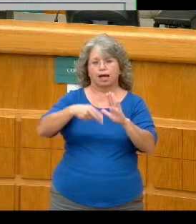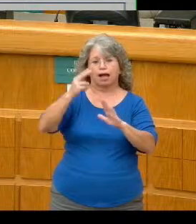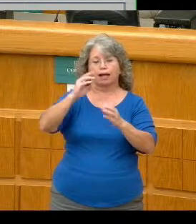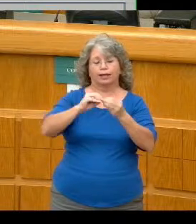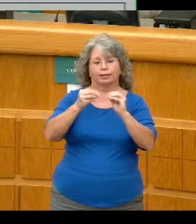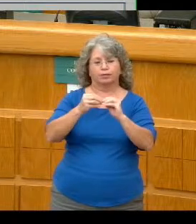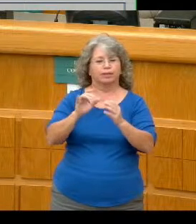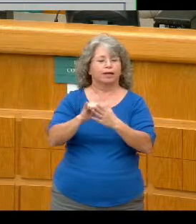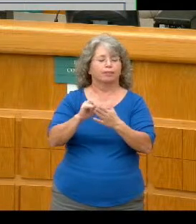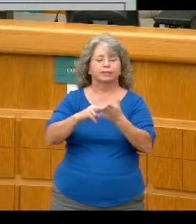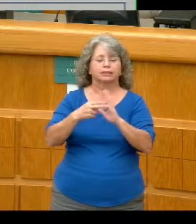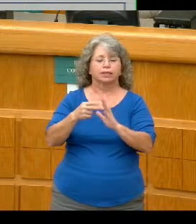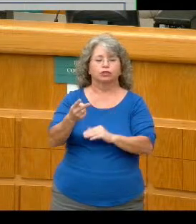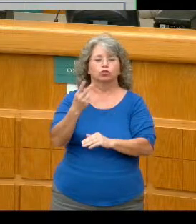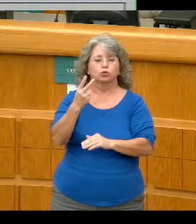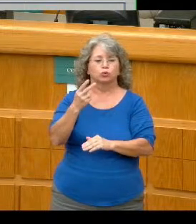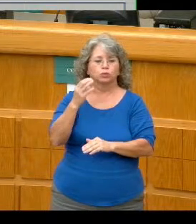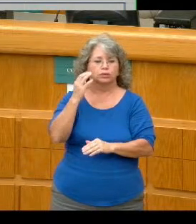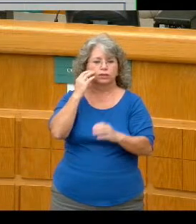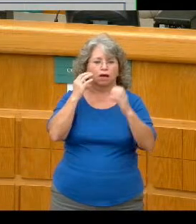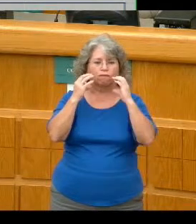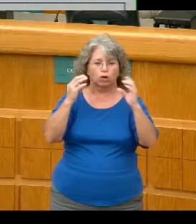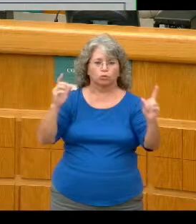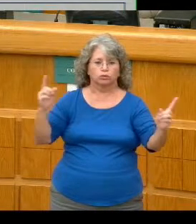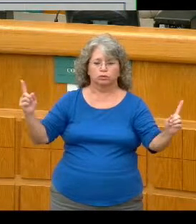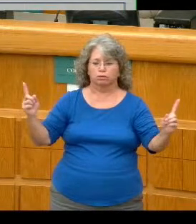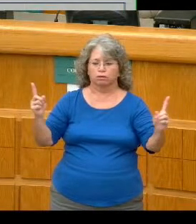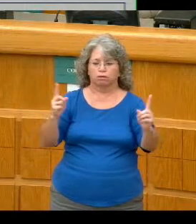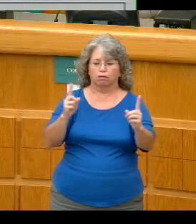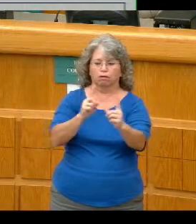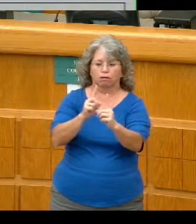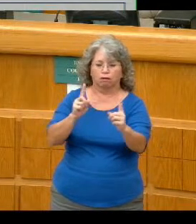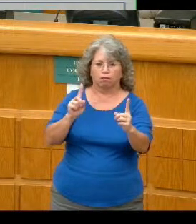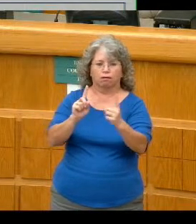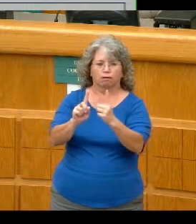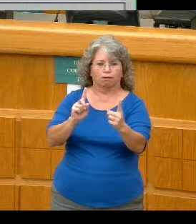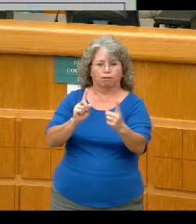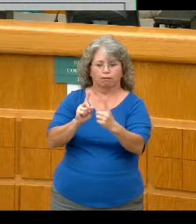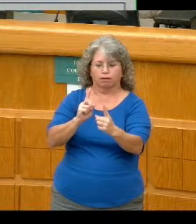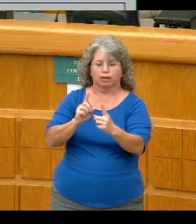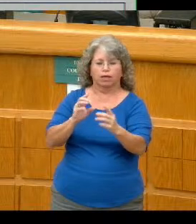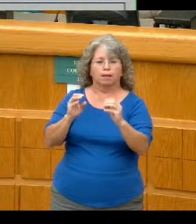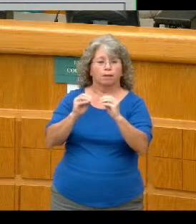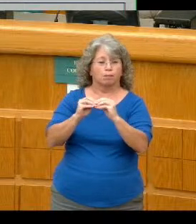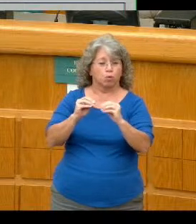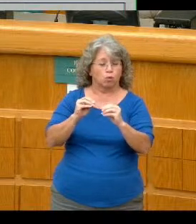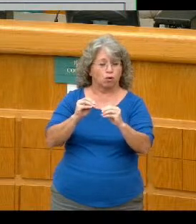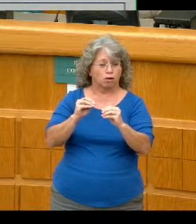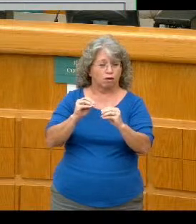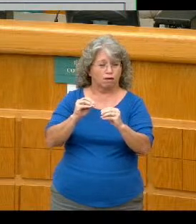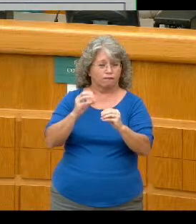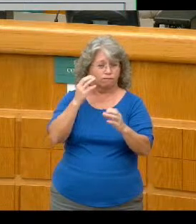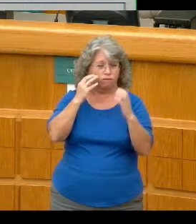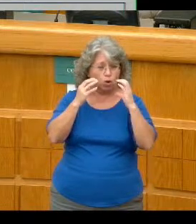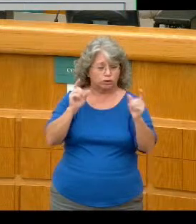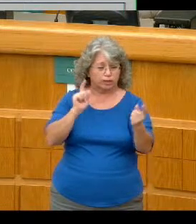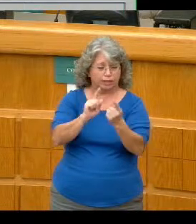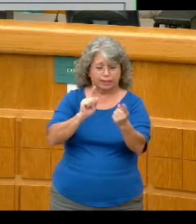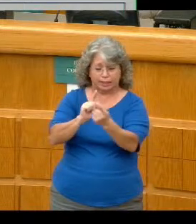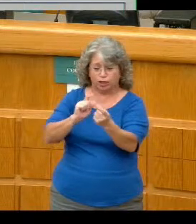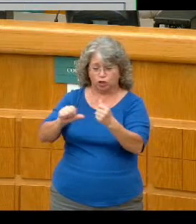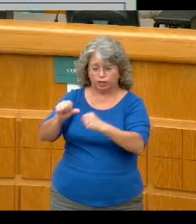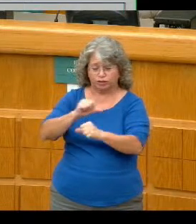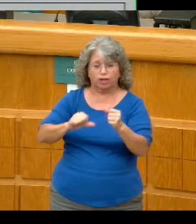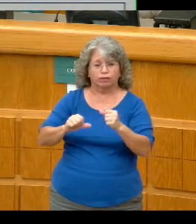that we saw, which is 2 cell phones coming near each other, essentially. The more cell phones that come near each other, the higher the encounter